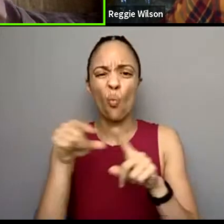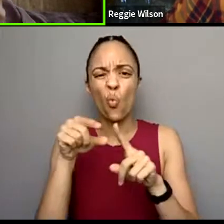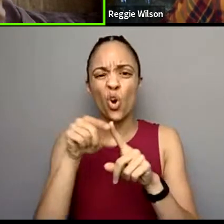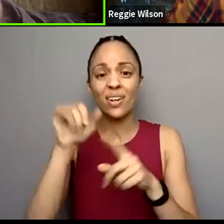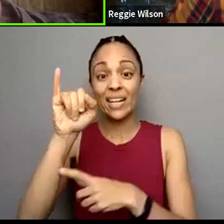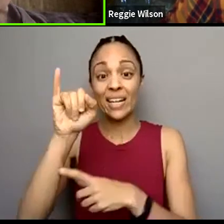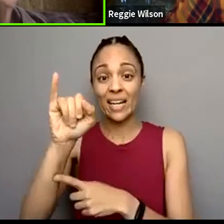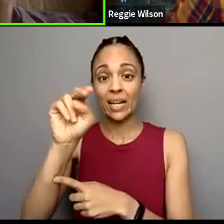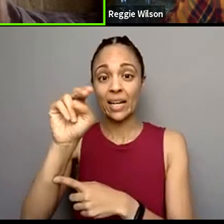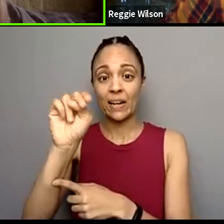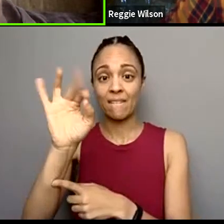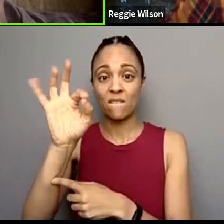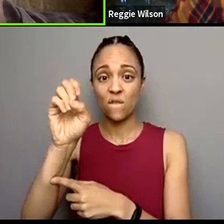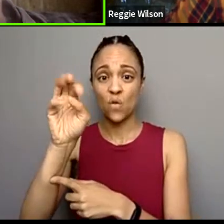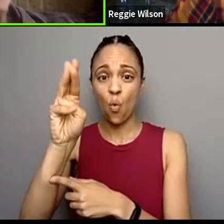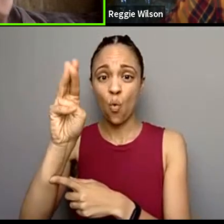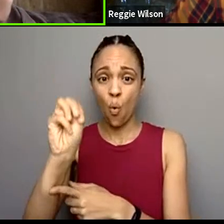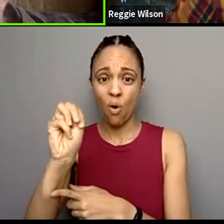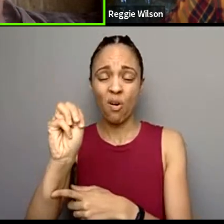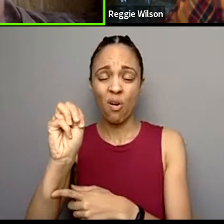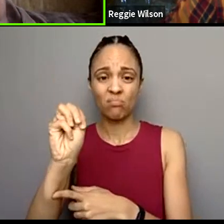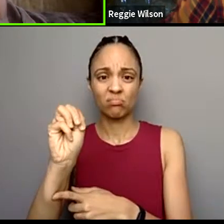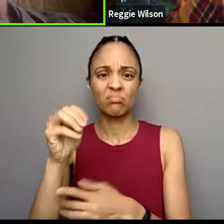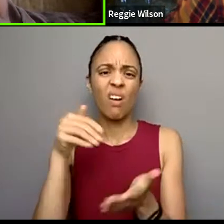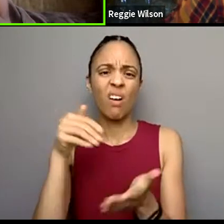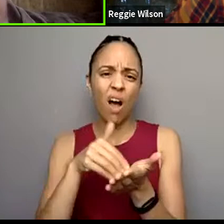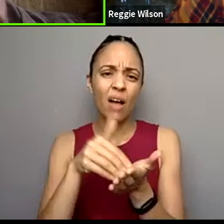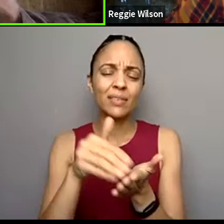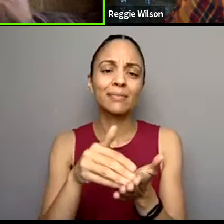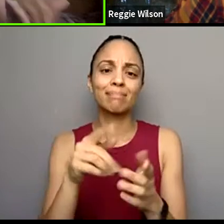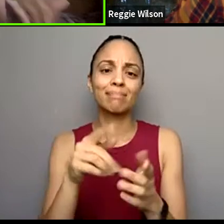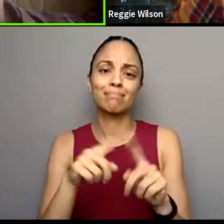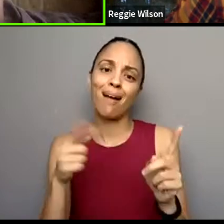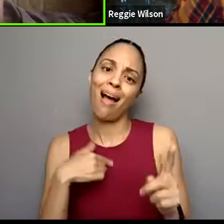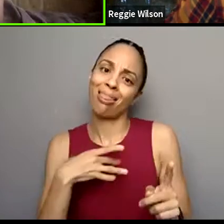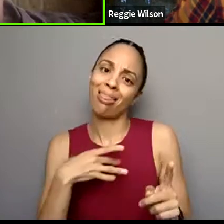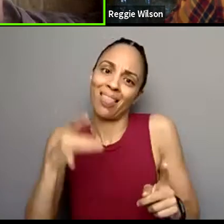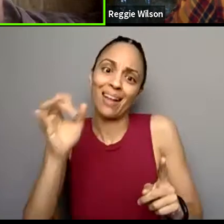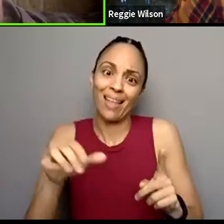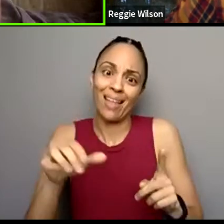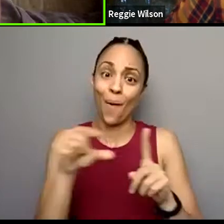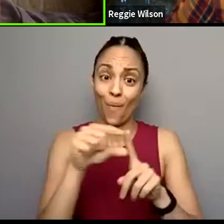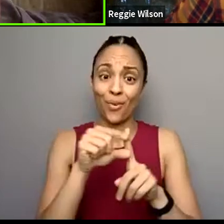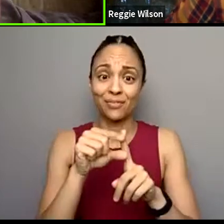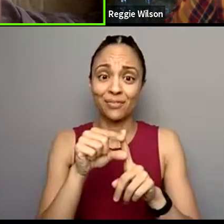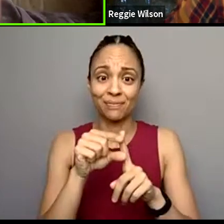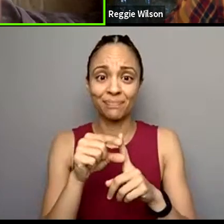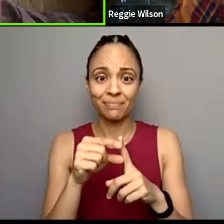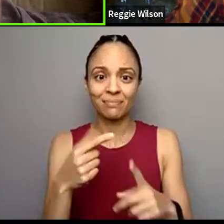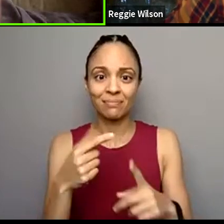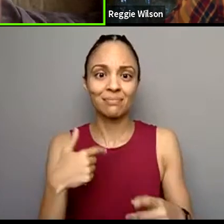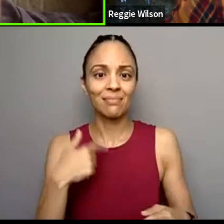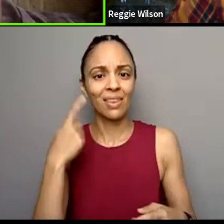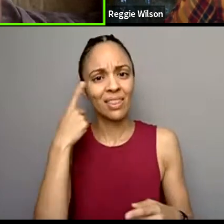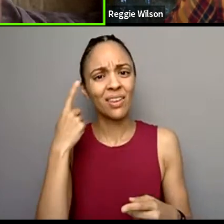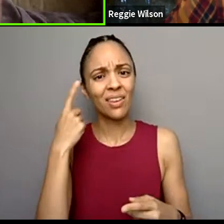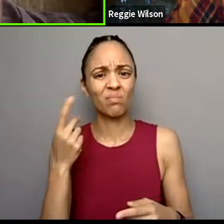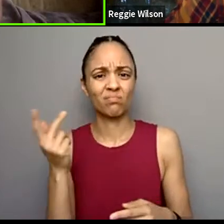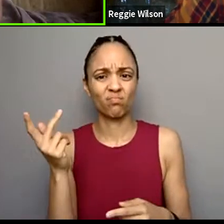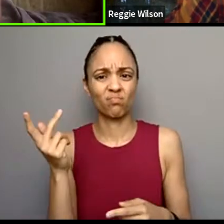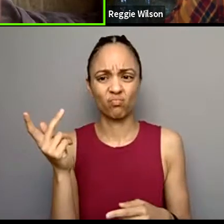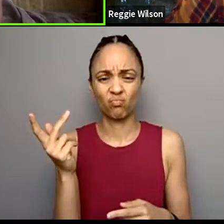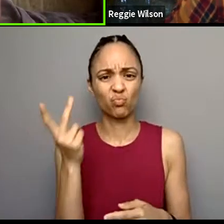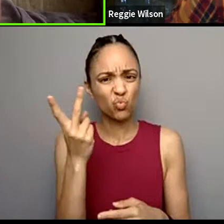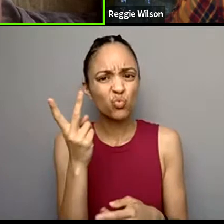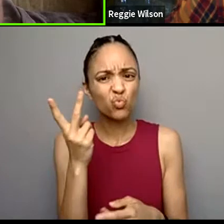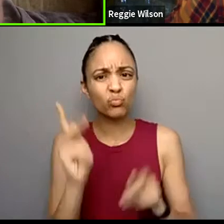it's allowing each other the room to be ourselves, to hear each other out, to say, to